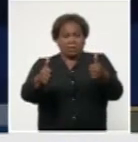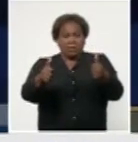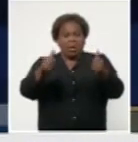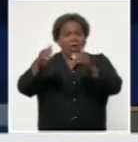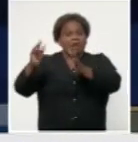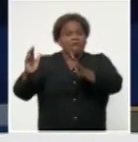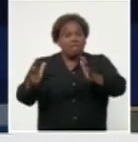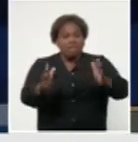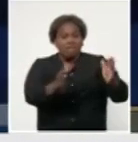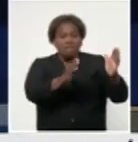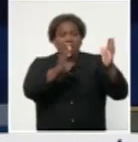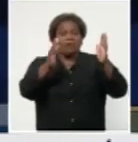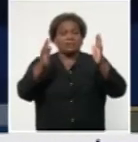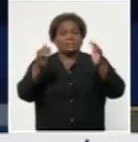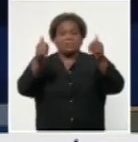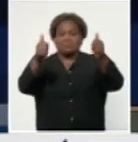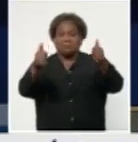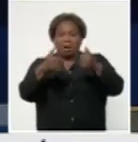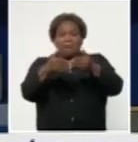with